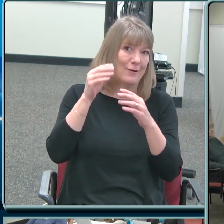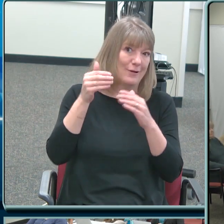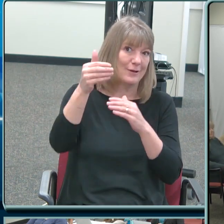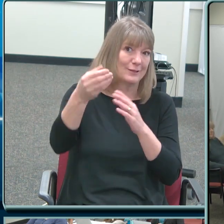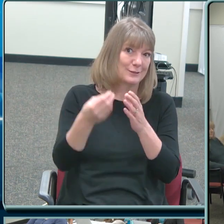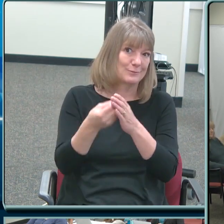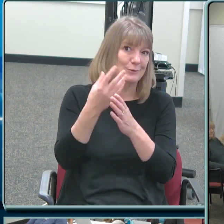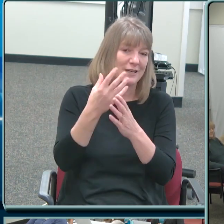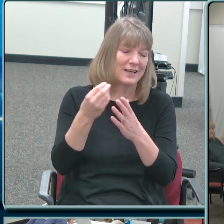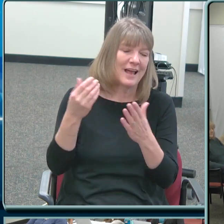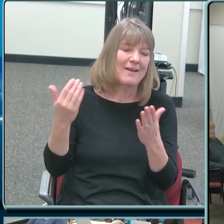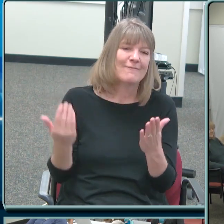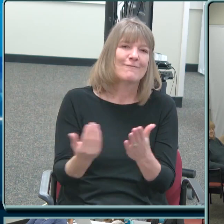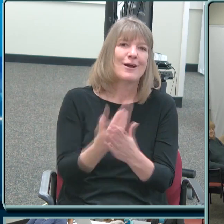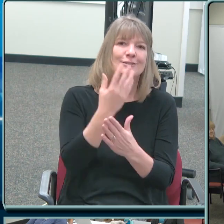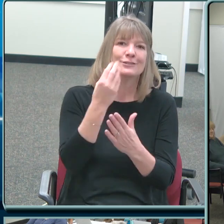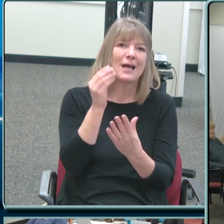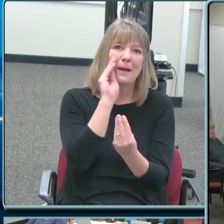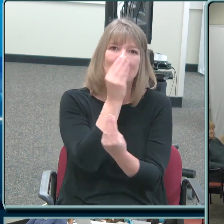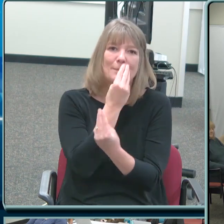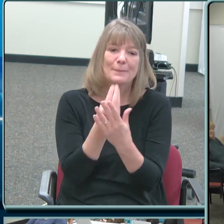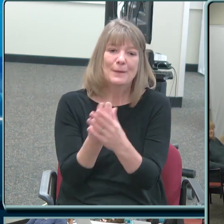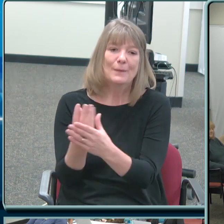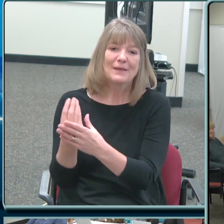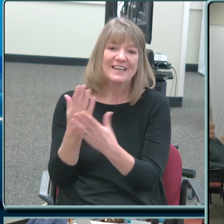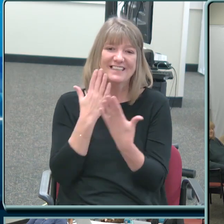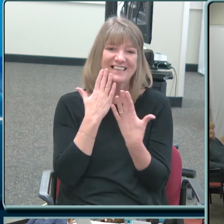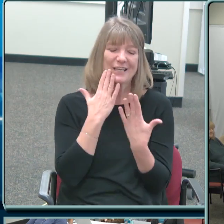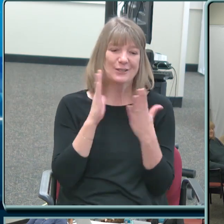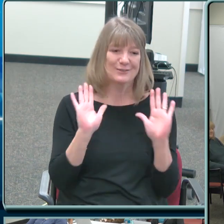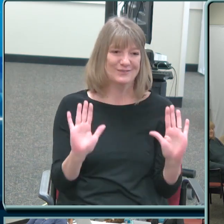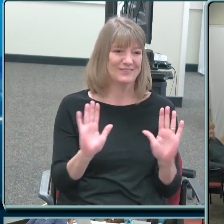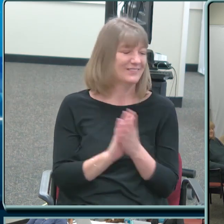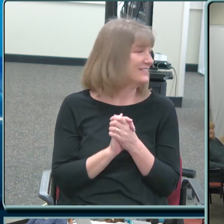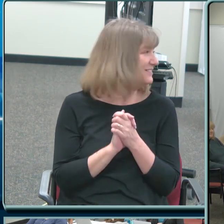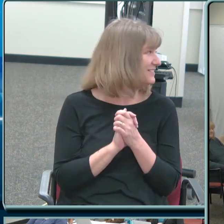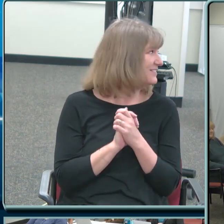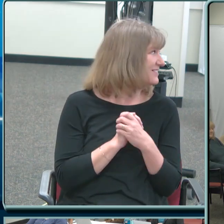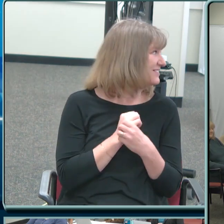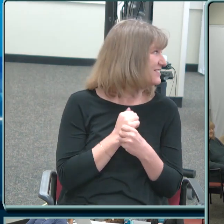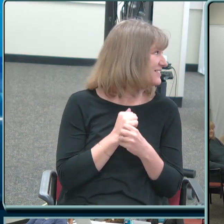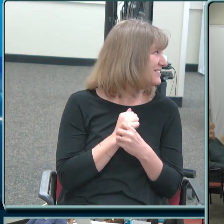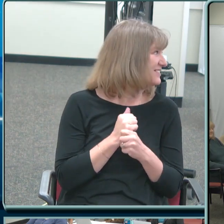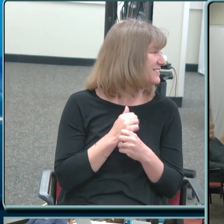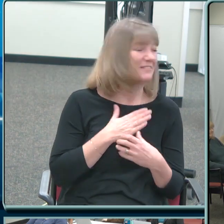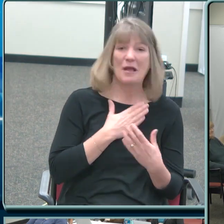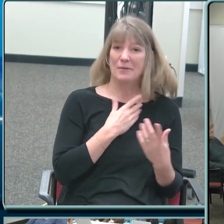and freshness and blooming. Thank you. I think this is at my last slide, and I'm happy to take questions. Thank you.